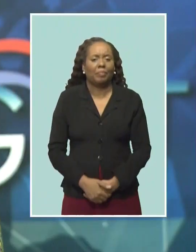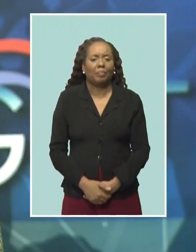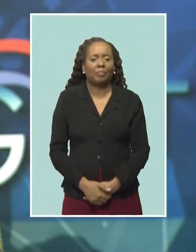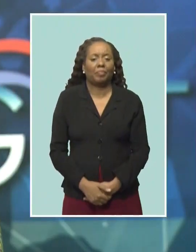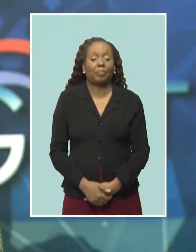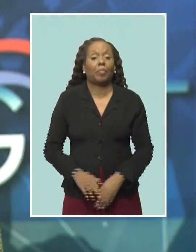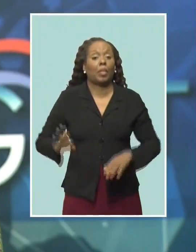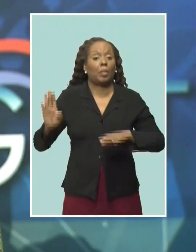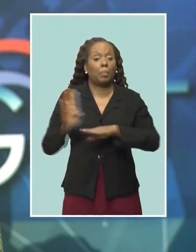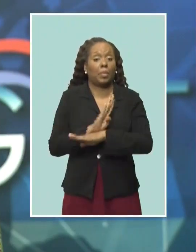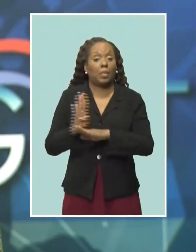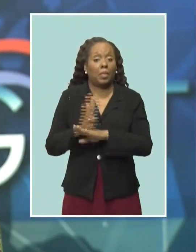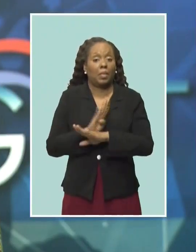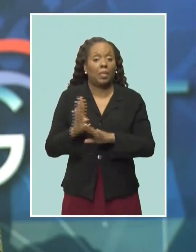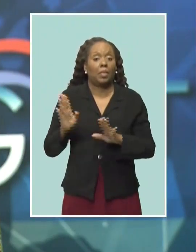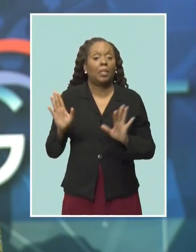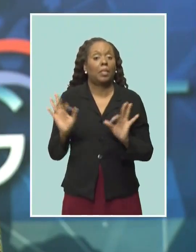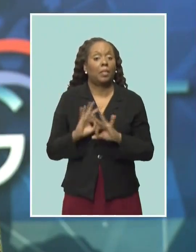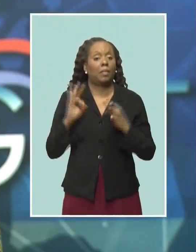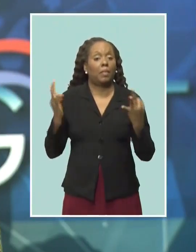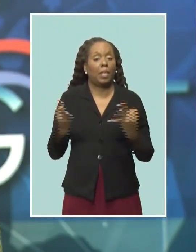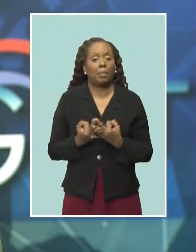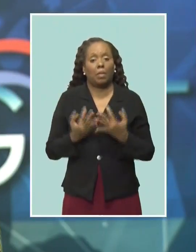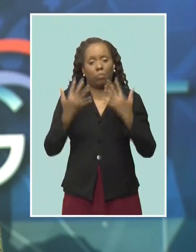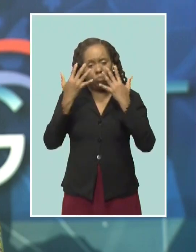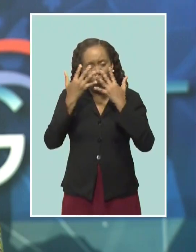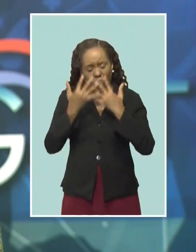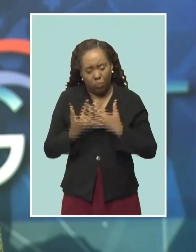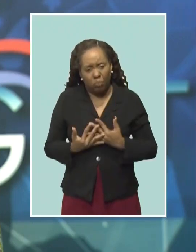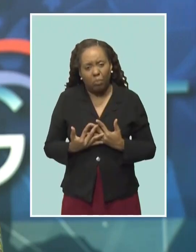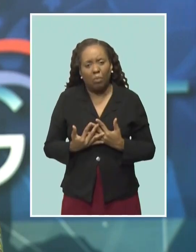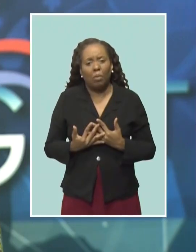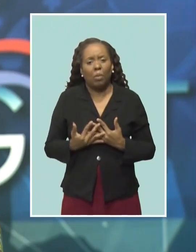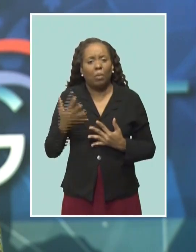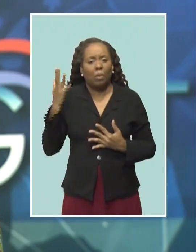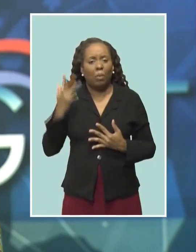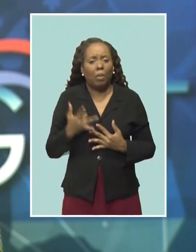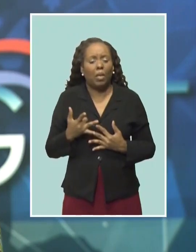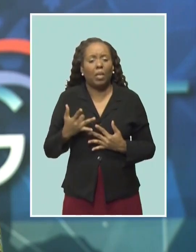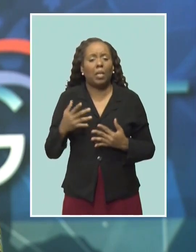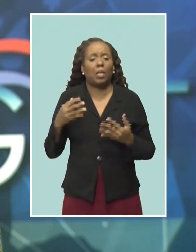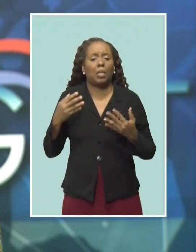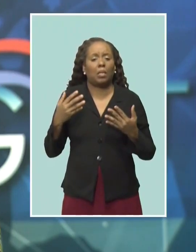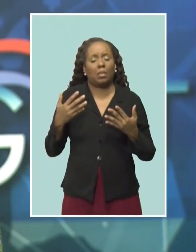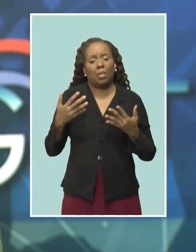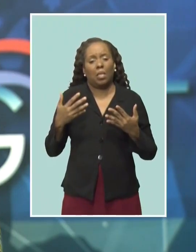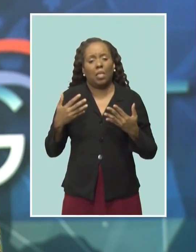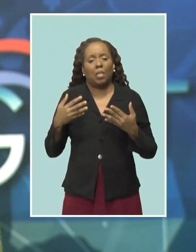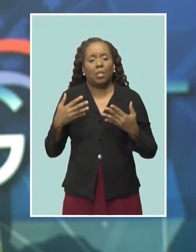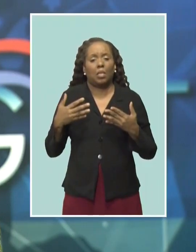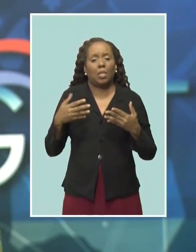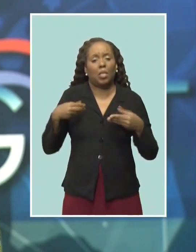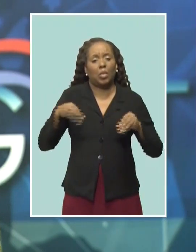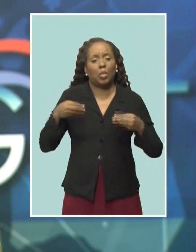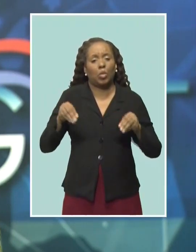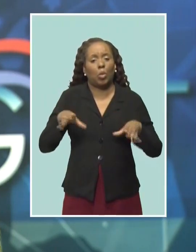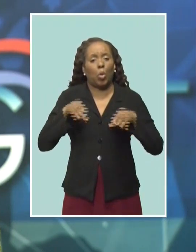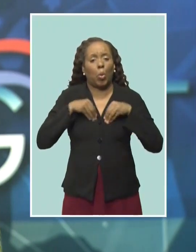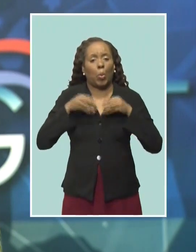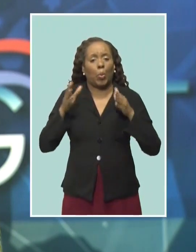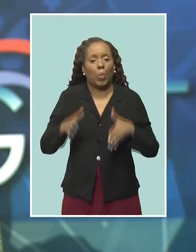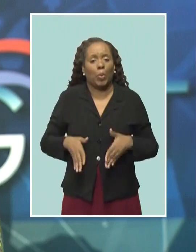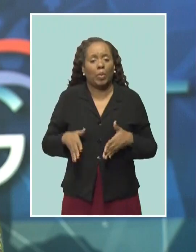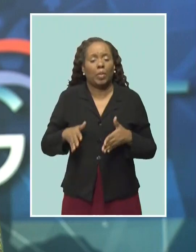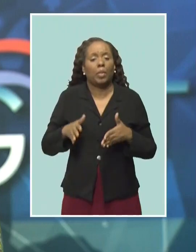A retail business family has been plunged into mourning after a Bridgetown store owner collapsed and died on a flight home from